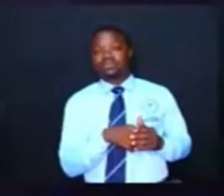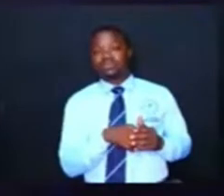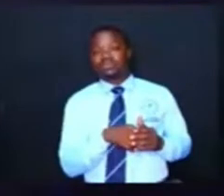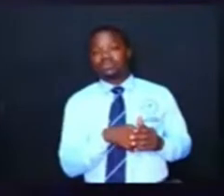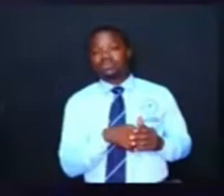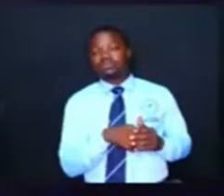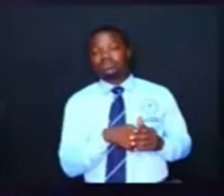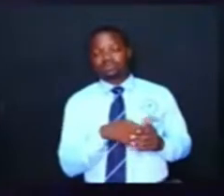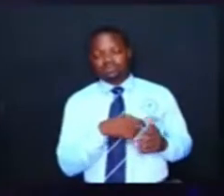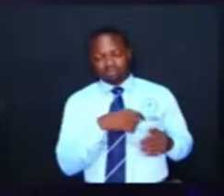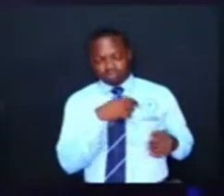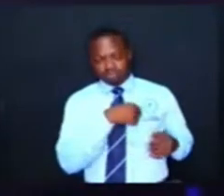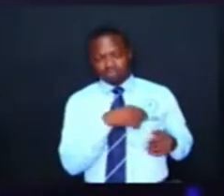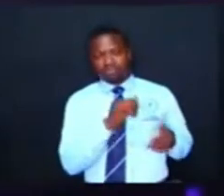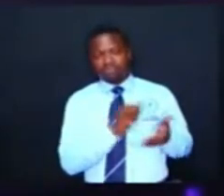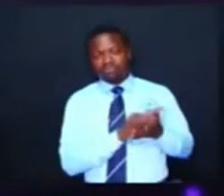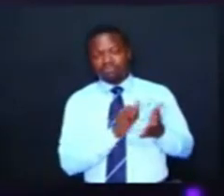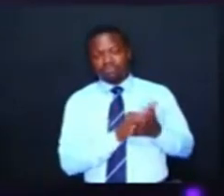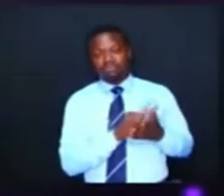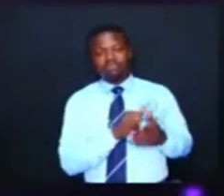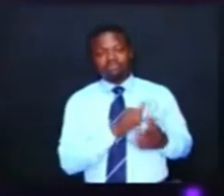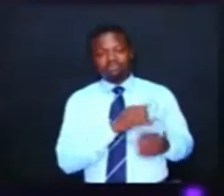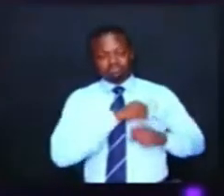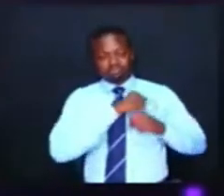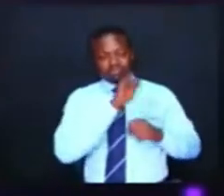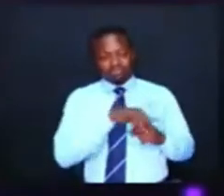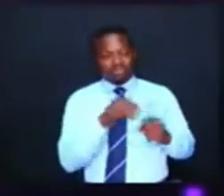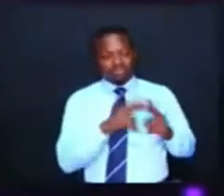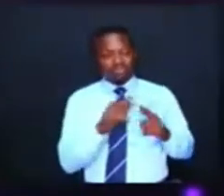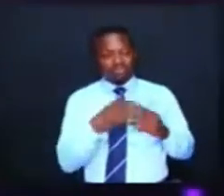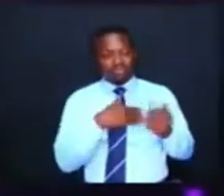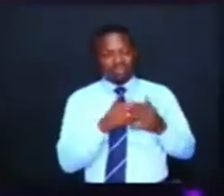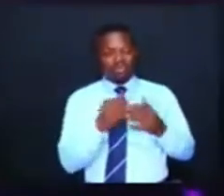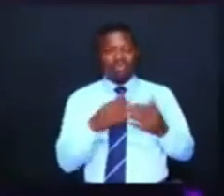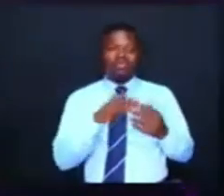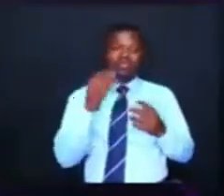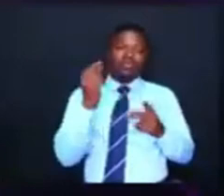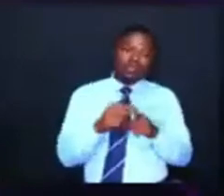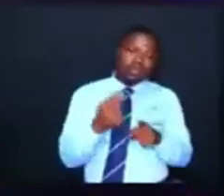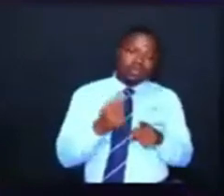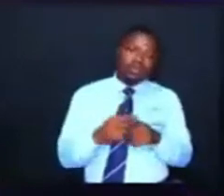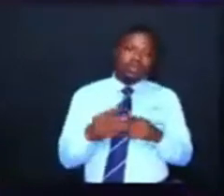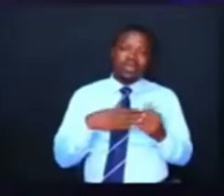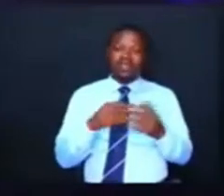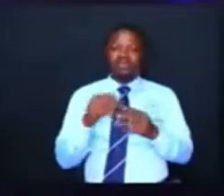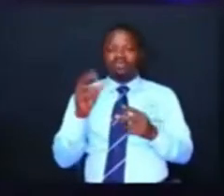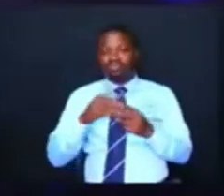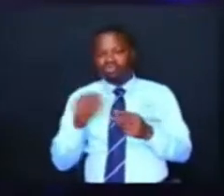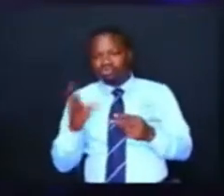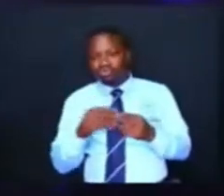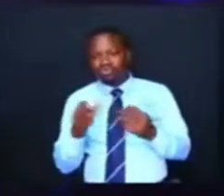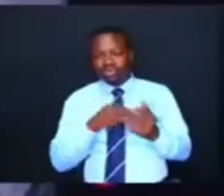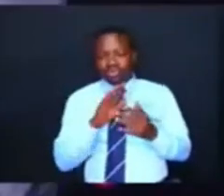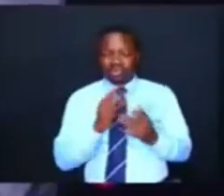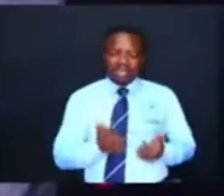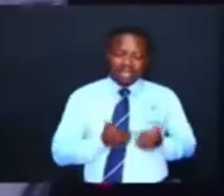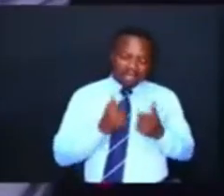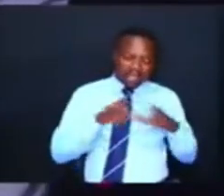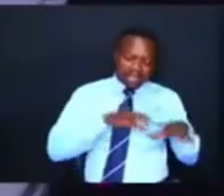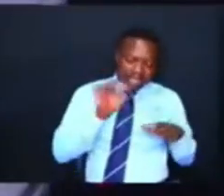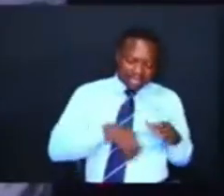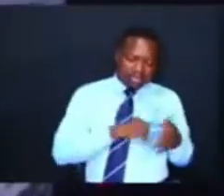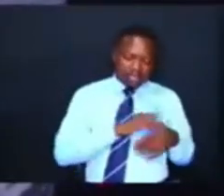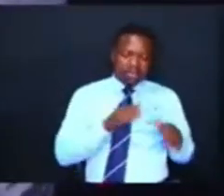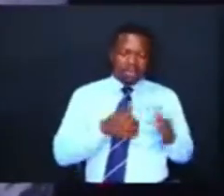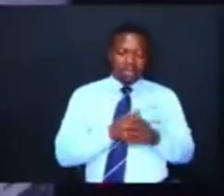flow all the thoughts and words and choices of one's life. Akuma no adofunum ehun hia se